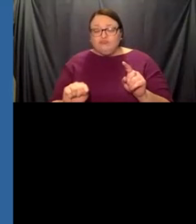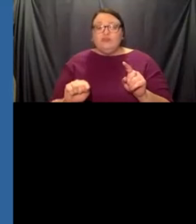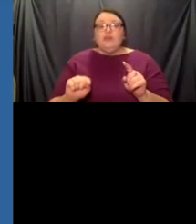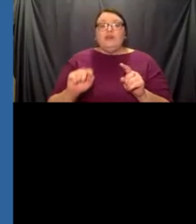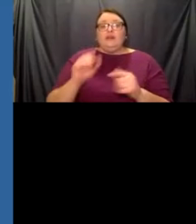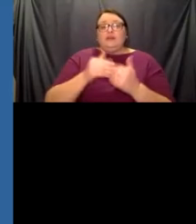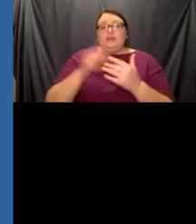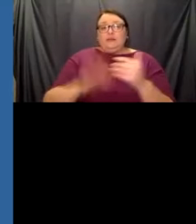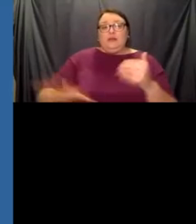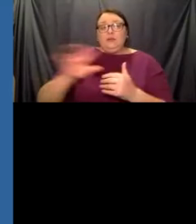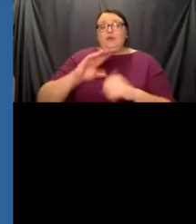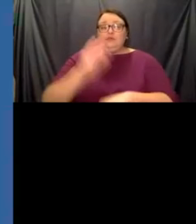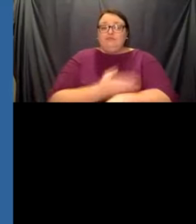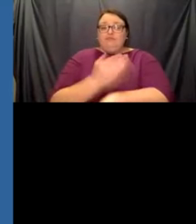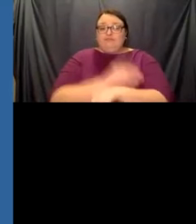Omaha.